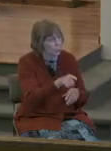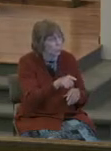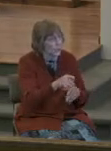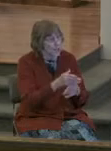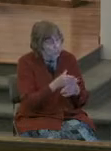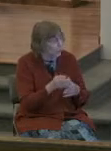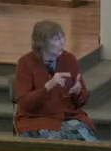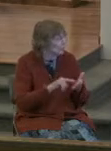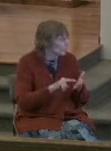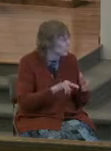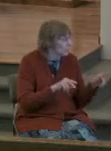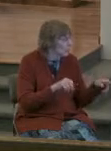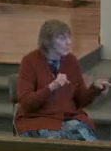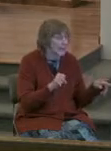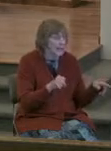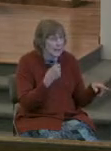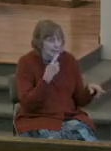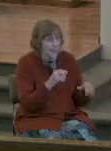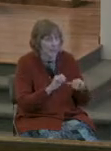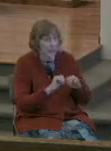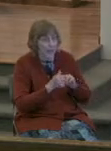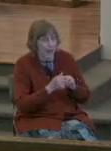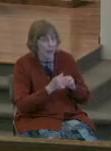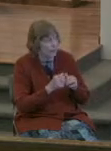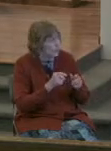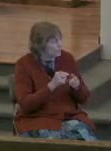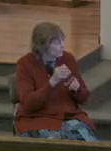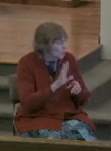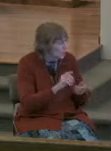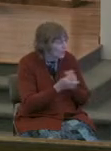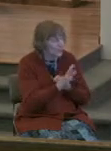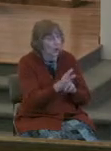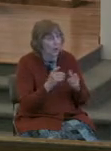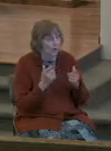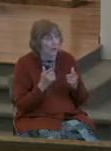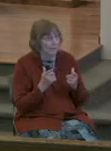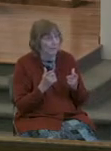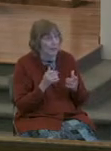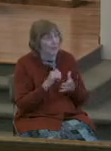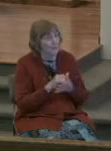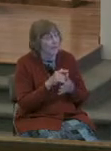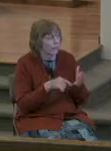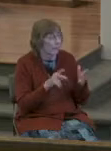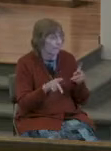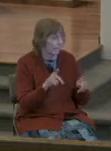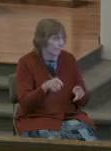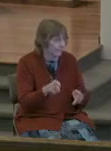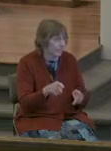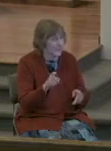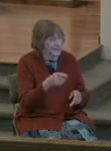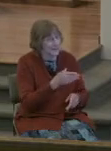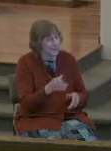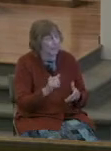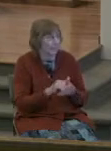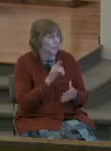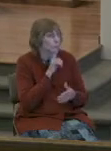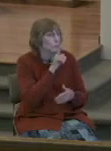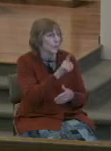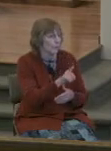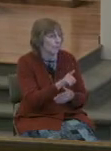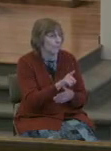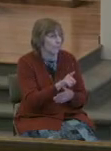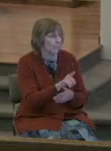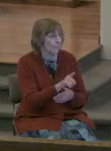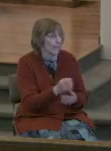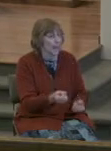Give God's word and tell how it's changed our lives. Because that's what people need. They need something real. I mean,